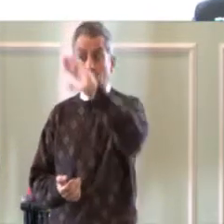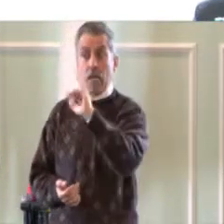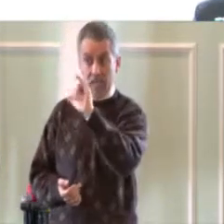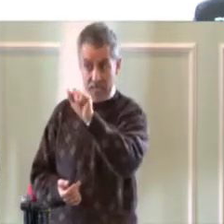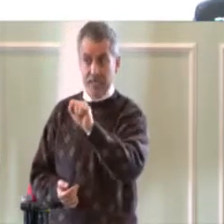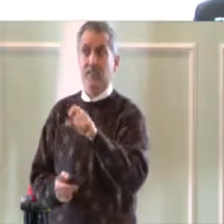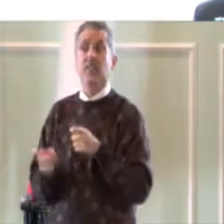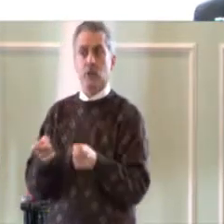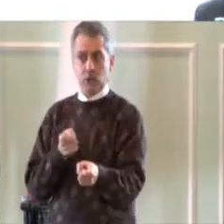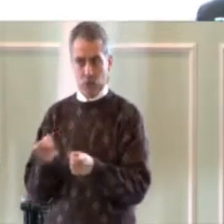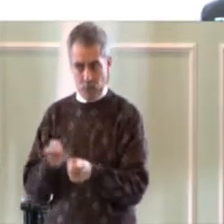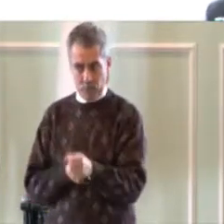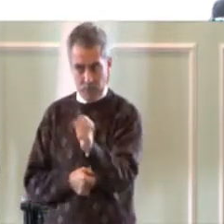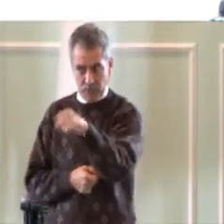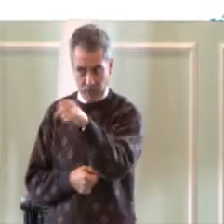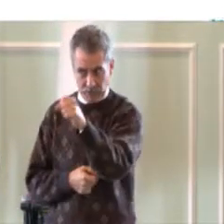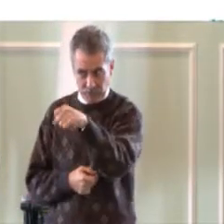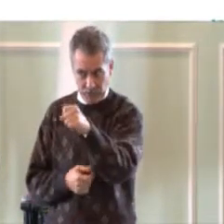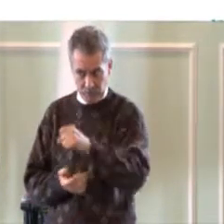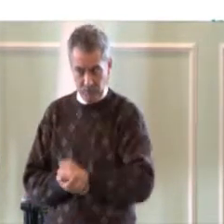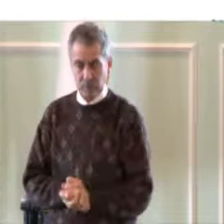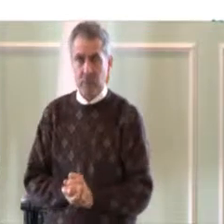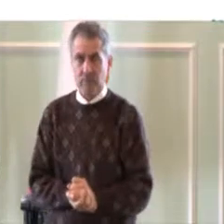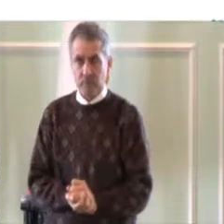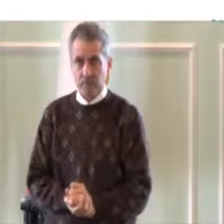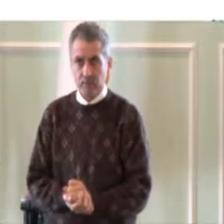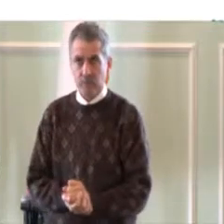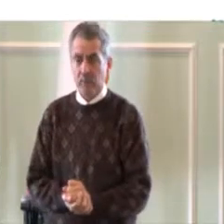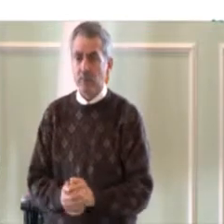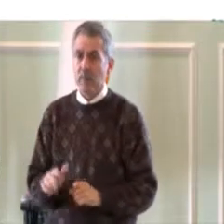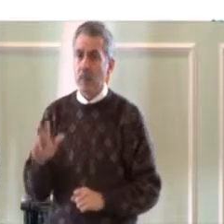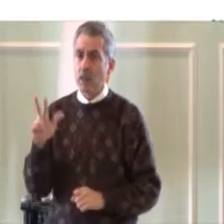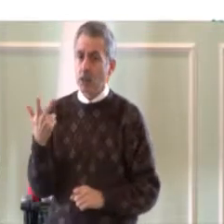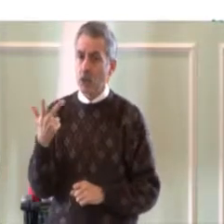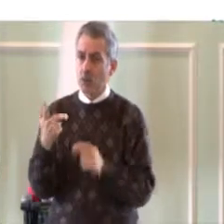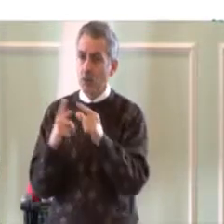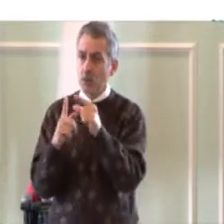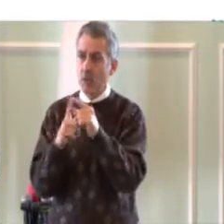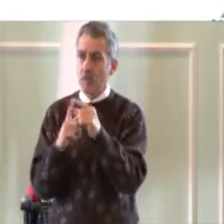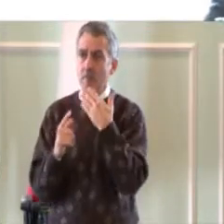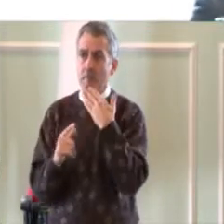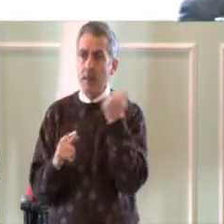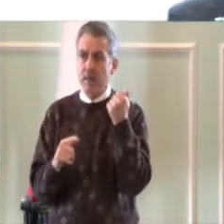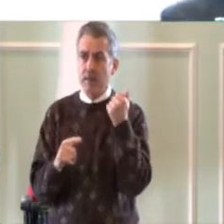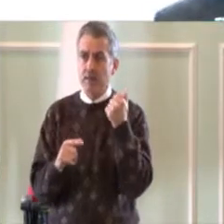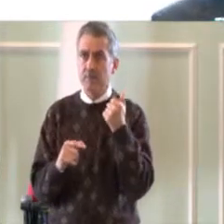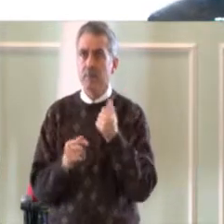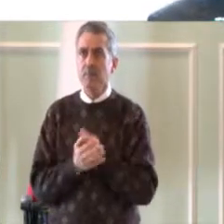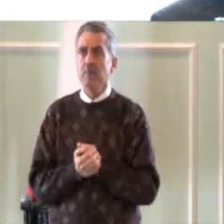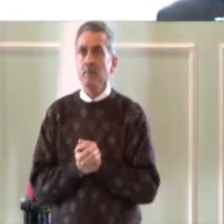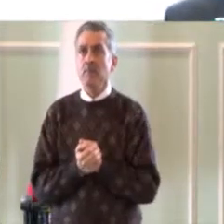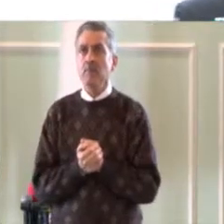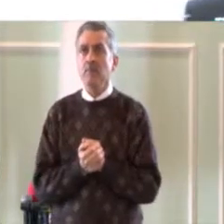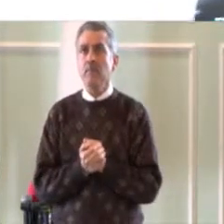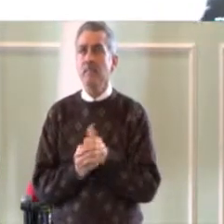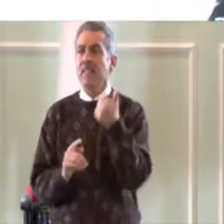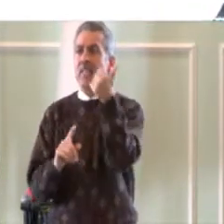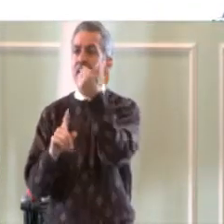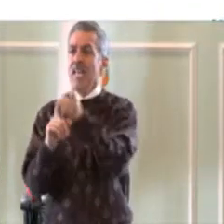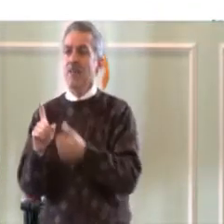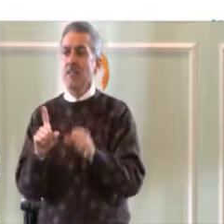control. Amen? The other word is better. In every circumstance and in